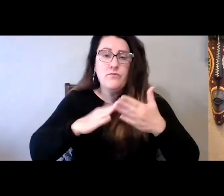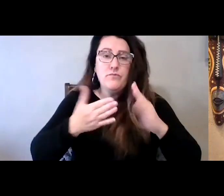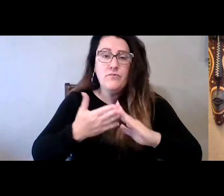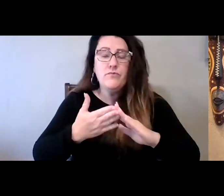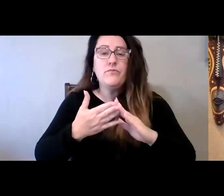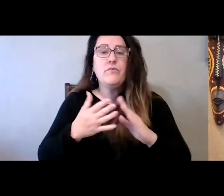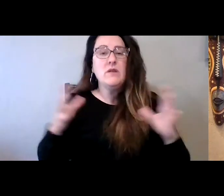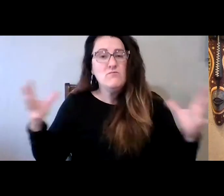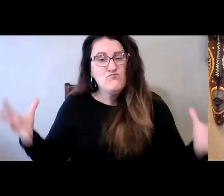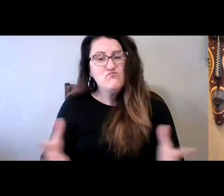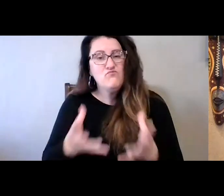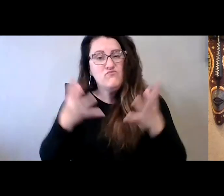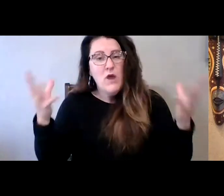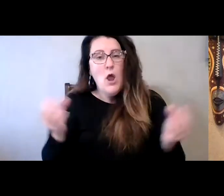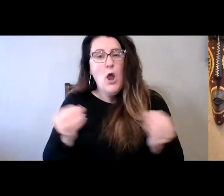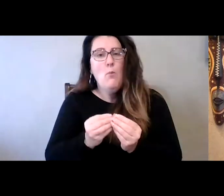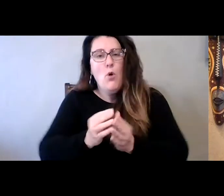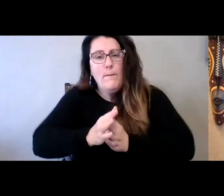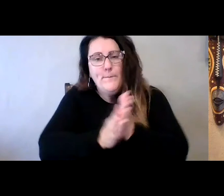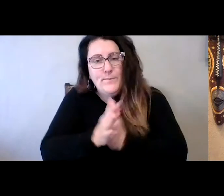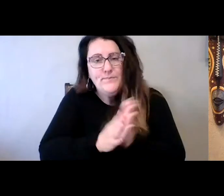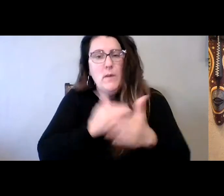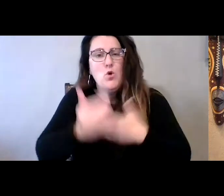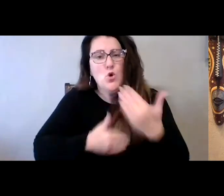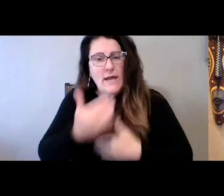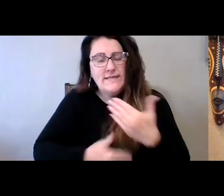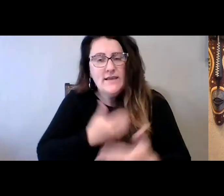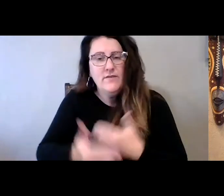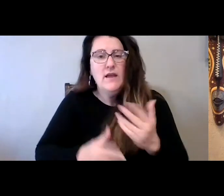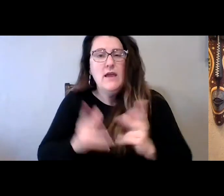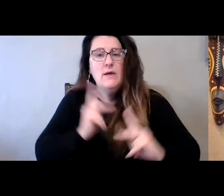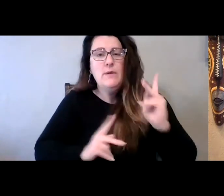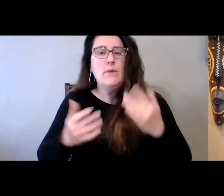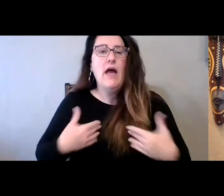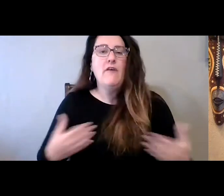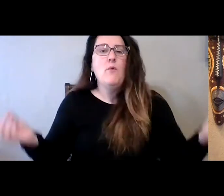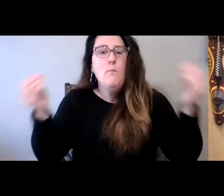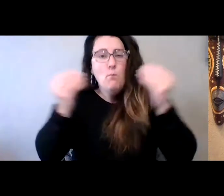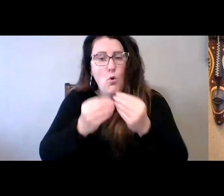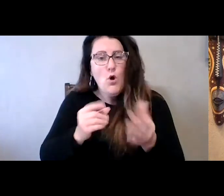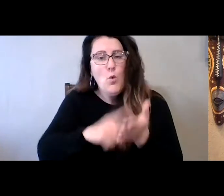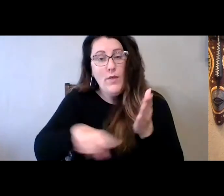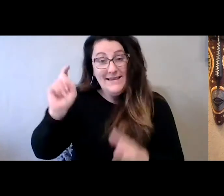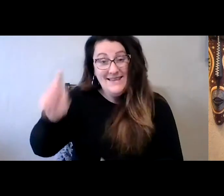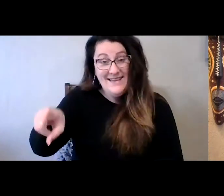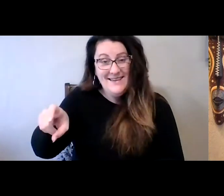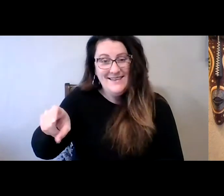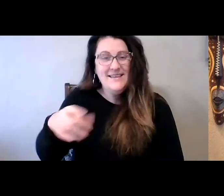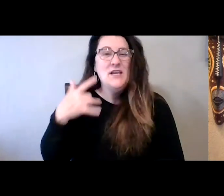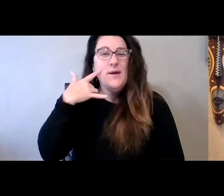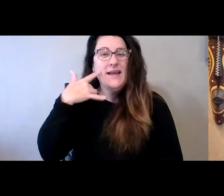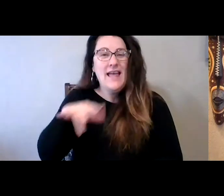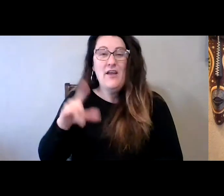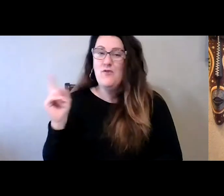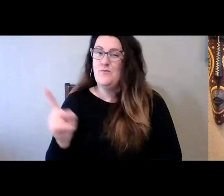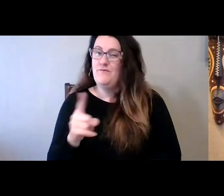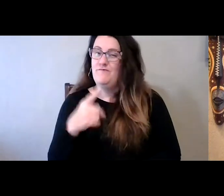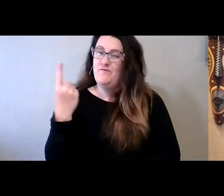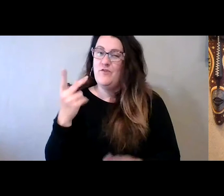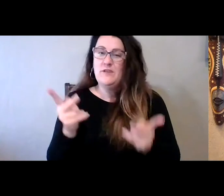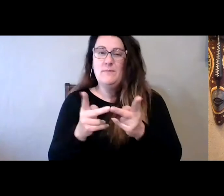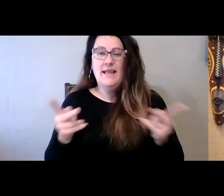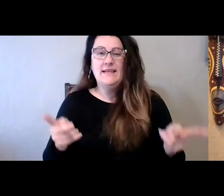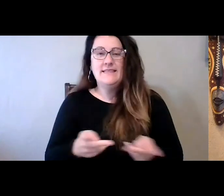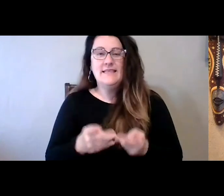building a more progressive California, California where people have more of the things that they need. It's why California was one of the first places